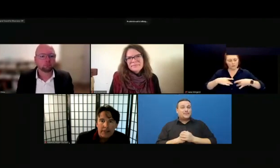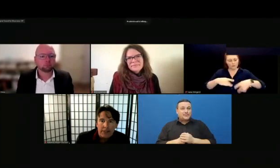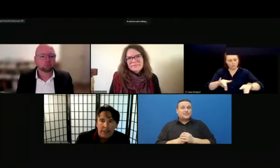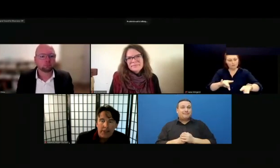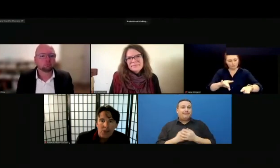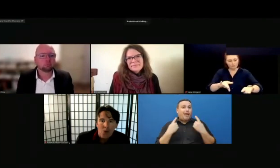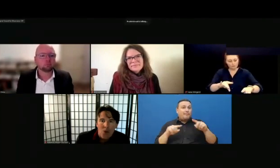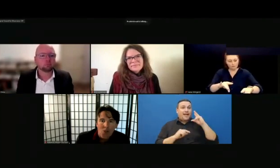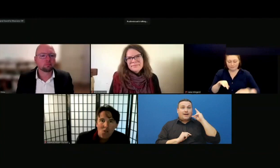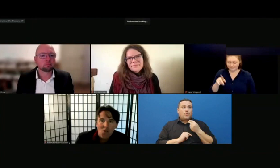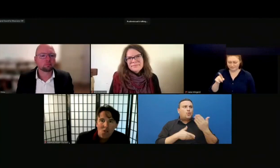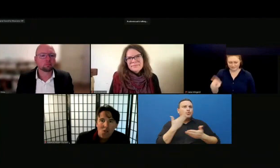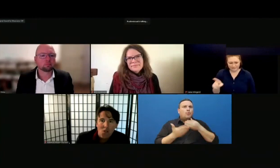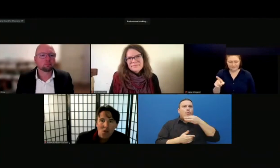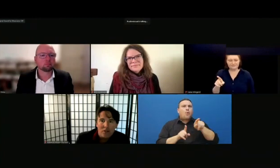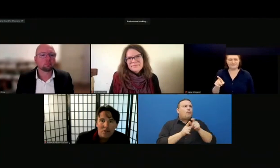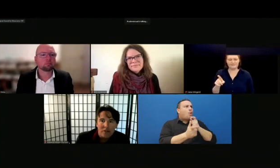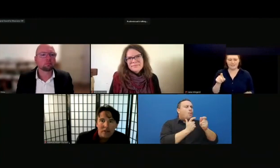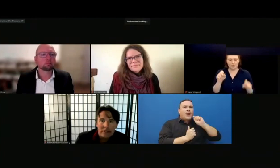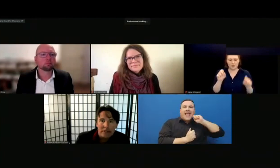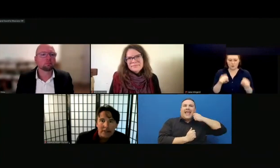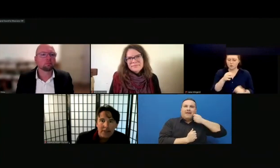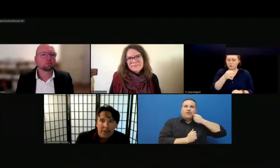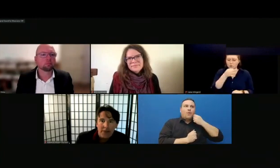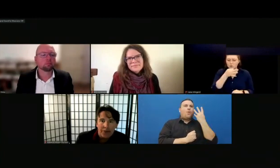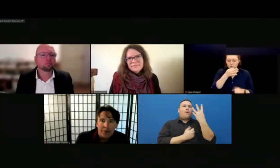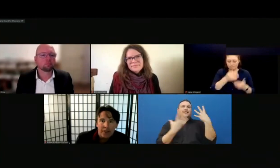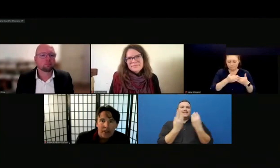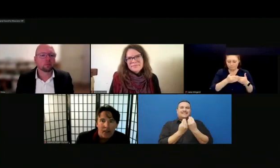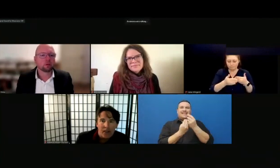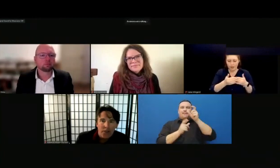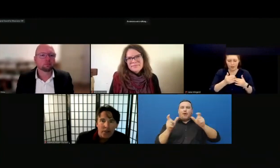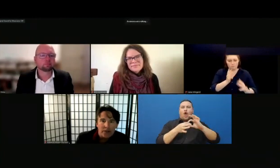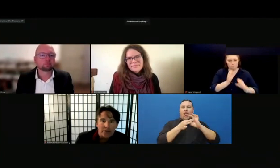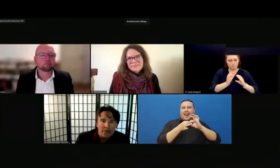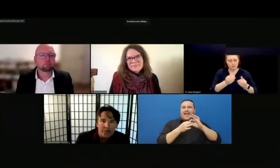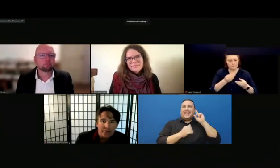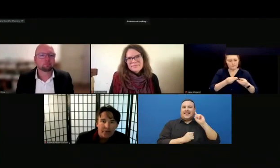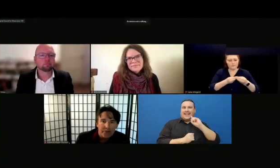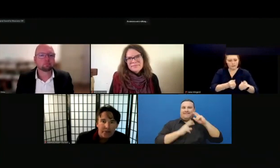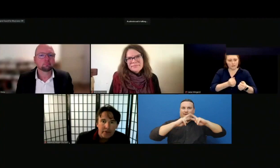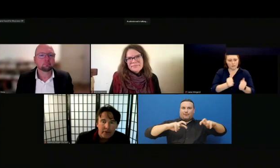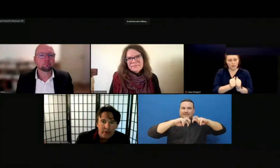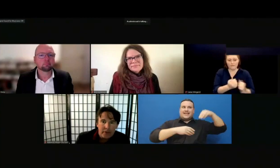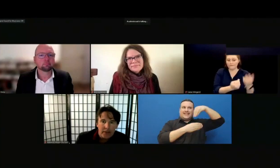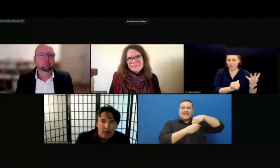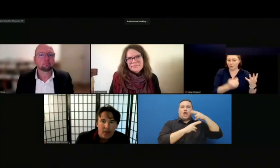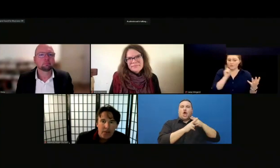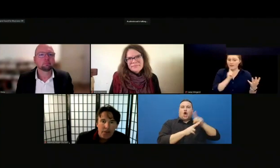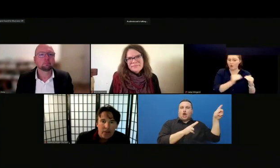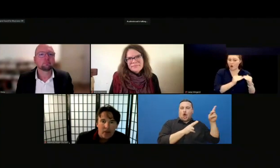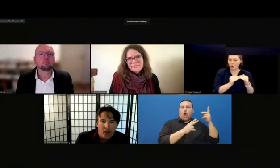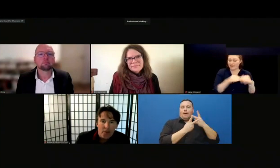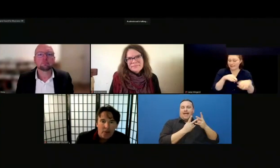fact, she was soon able to communicate effectively with the 4 deaf colleagues present in our lab